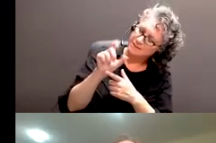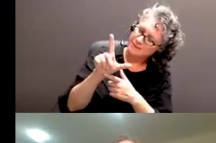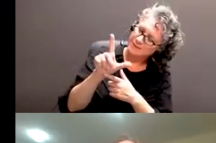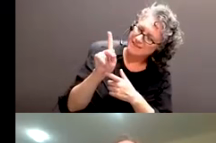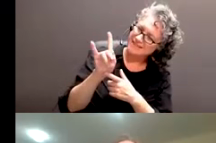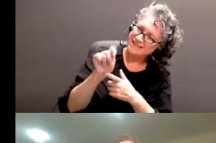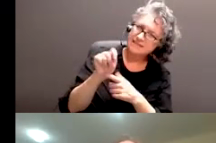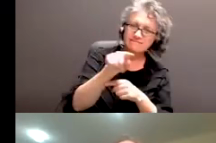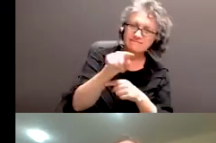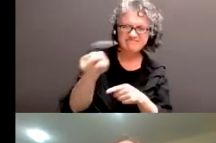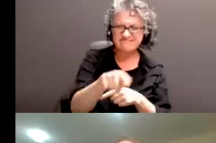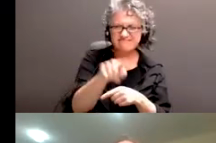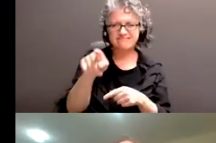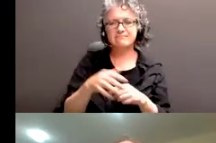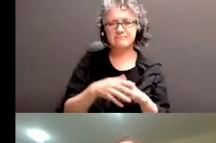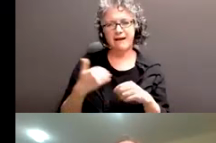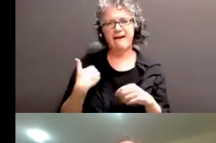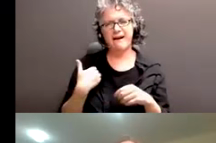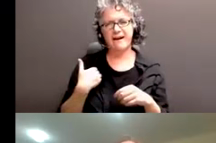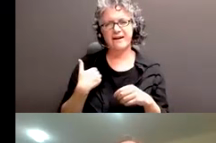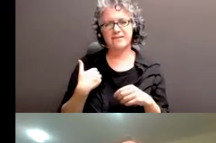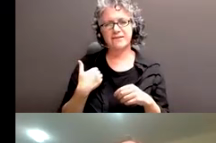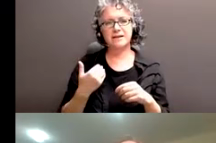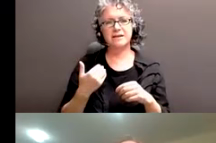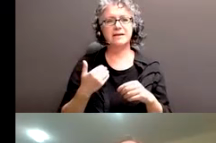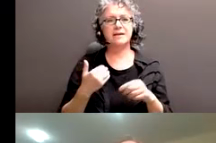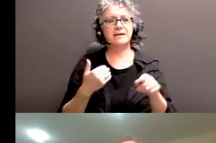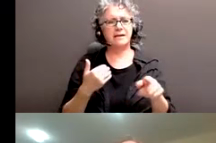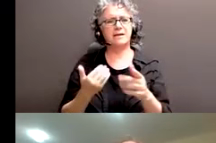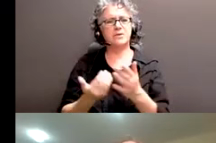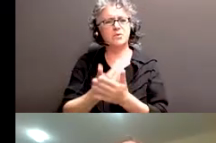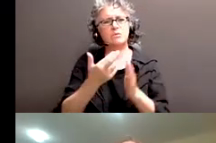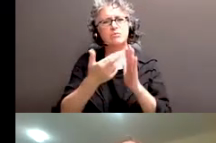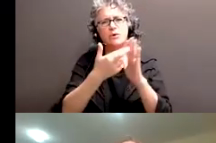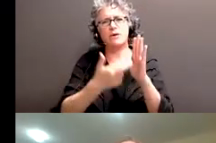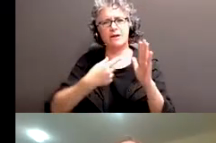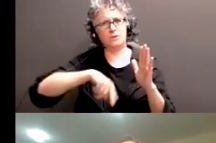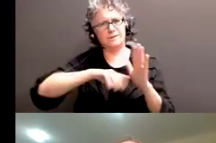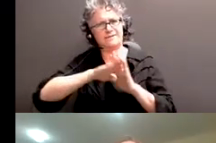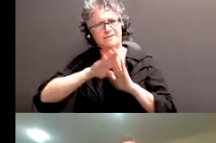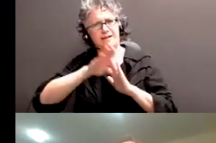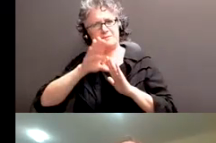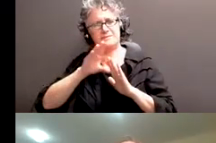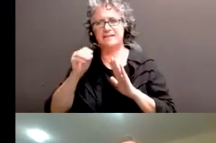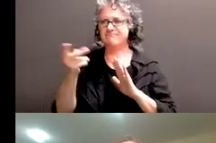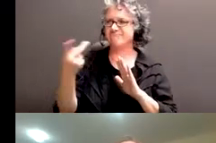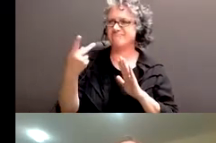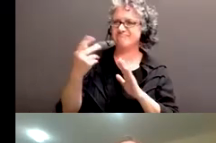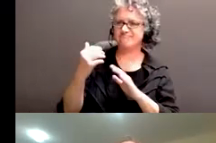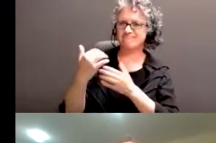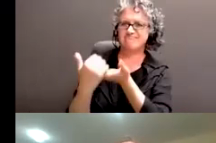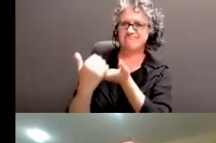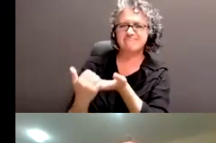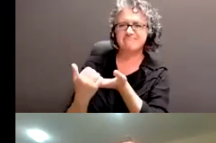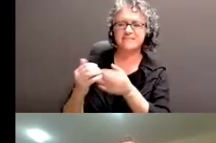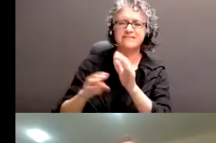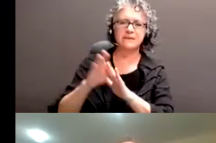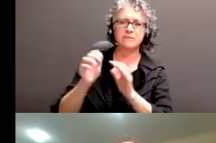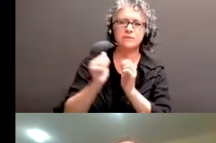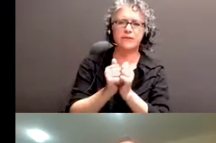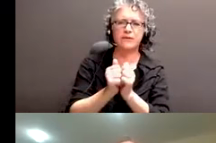York new protocol that they developed, but we developed this together in the safety planning, and I think it's a